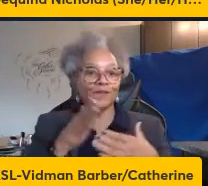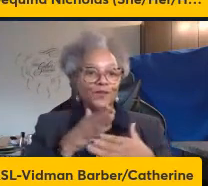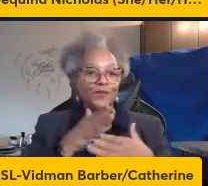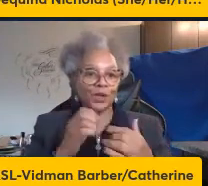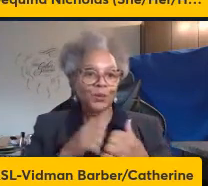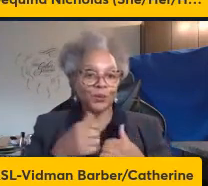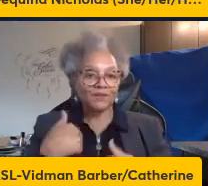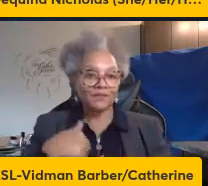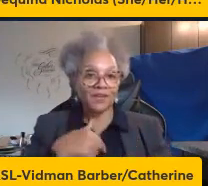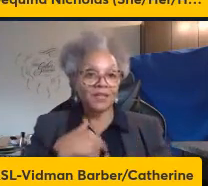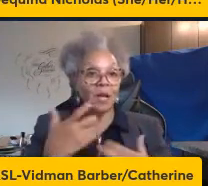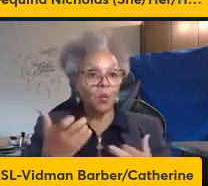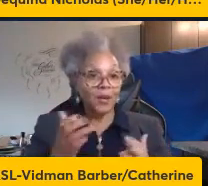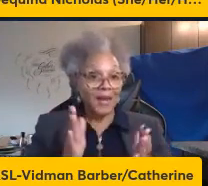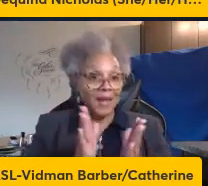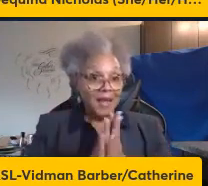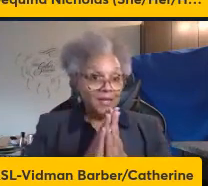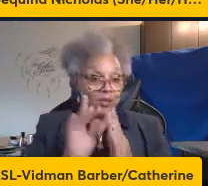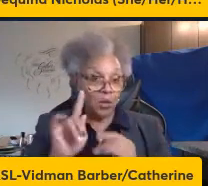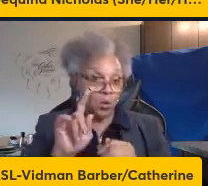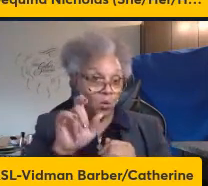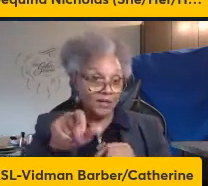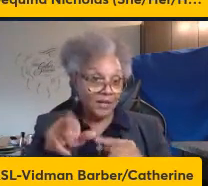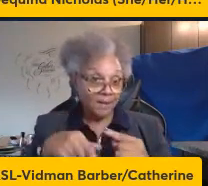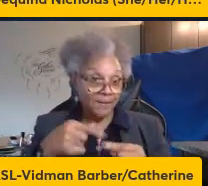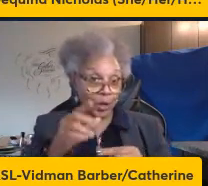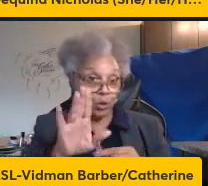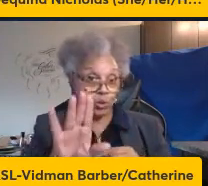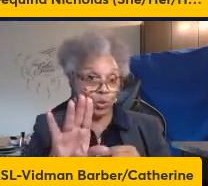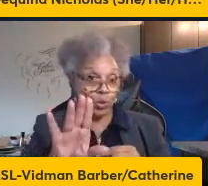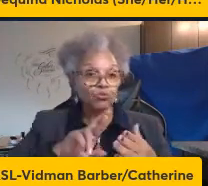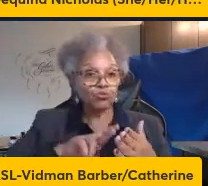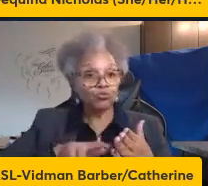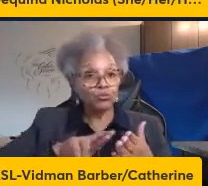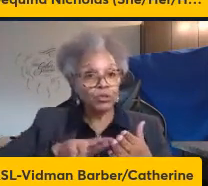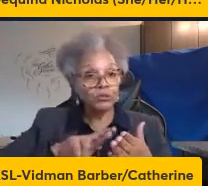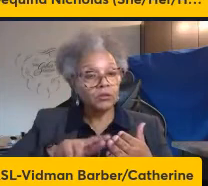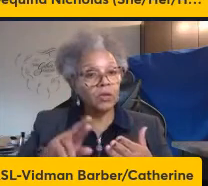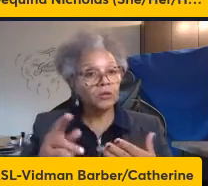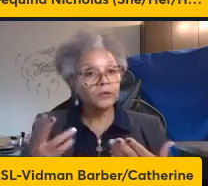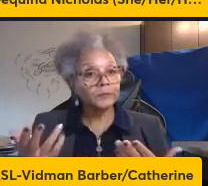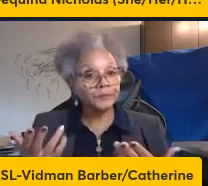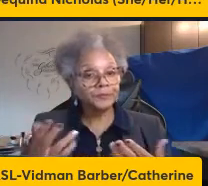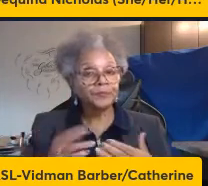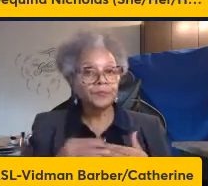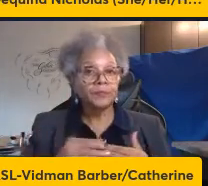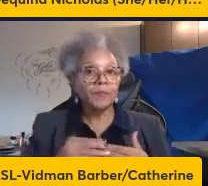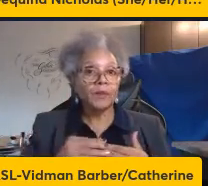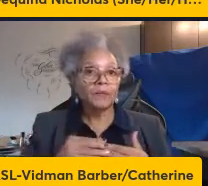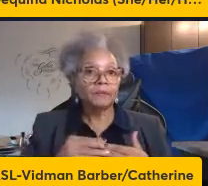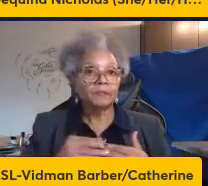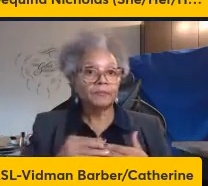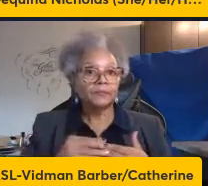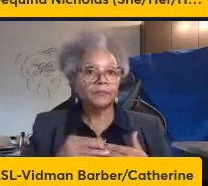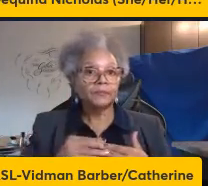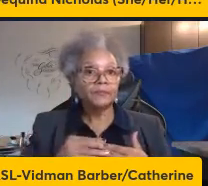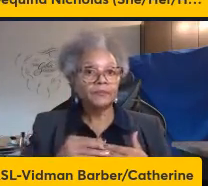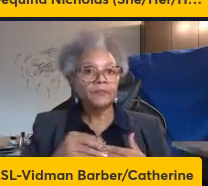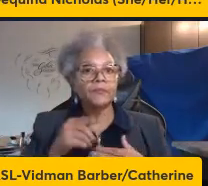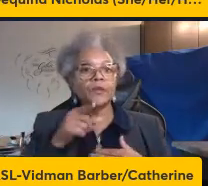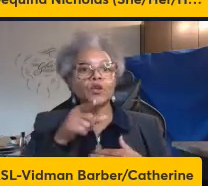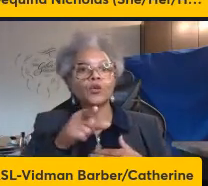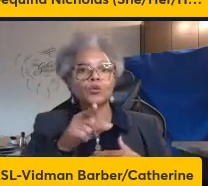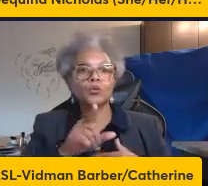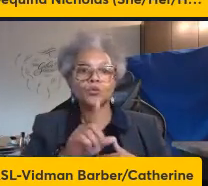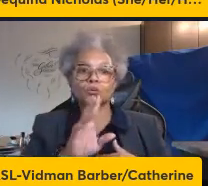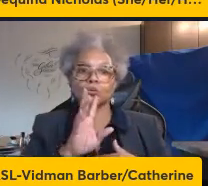would ask a question about your research, and my question is, you were talking about